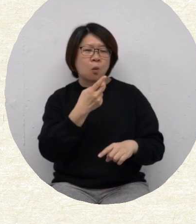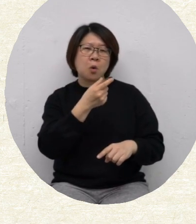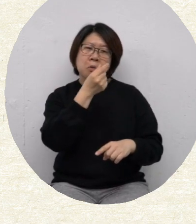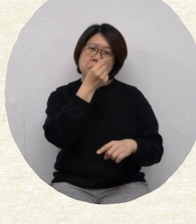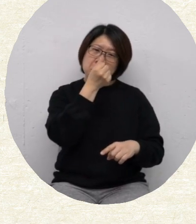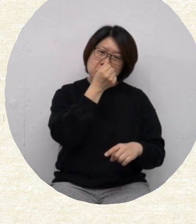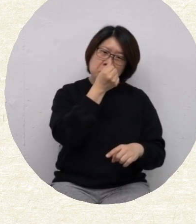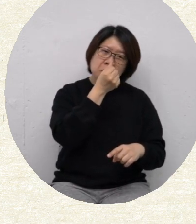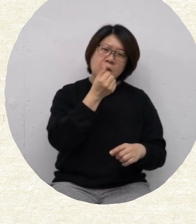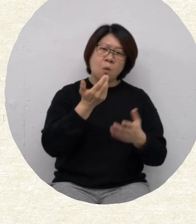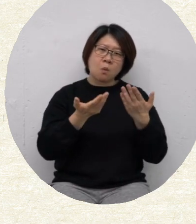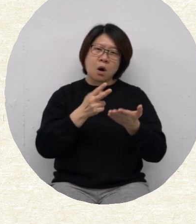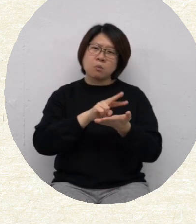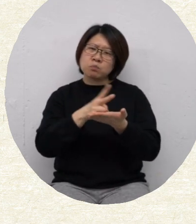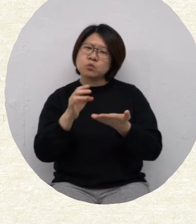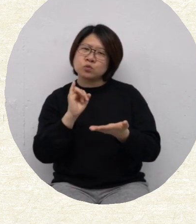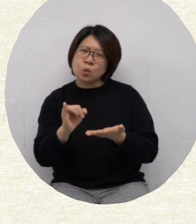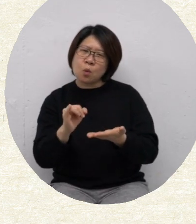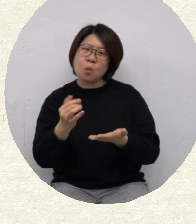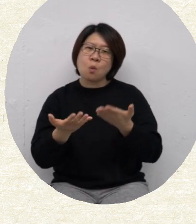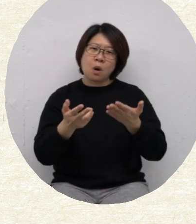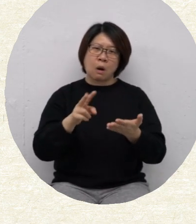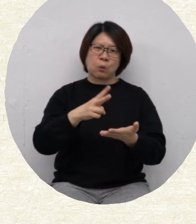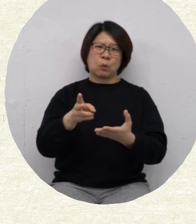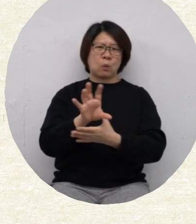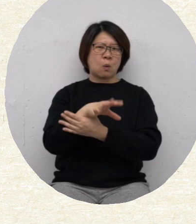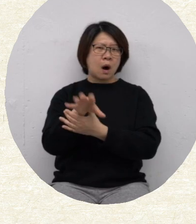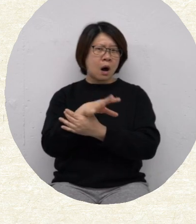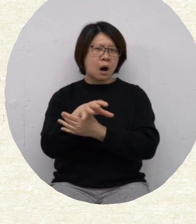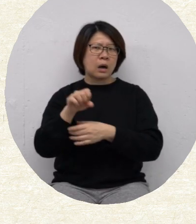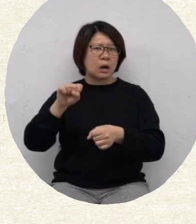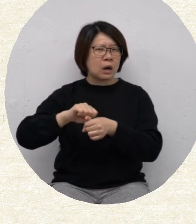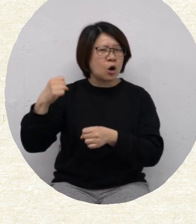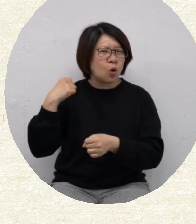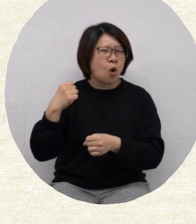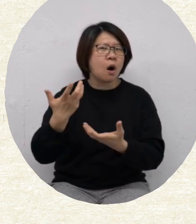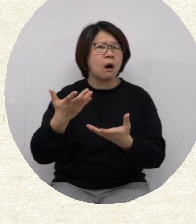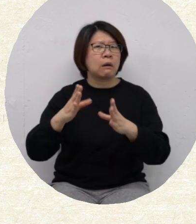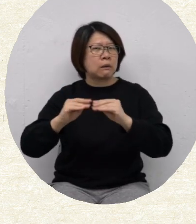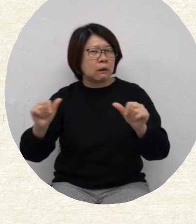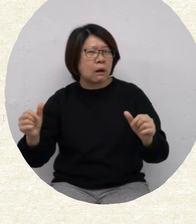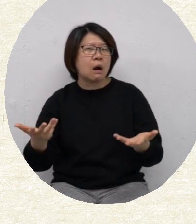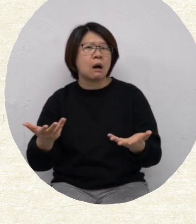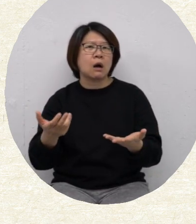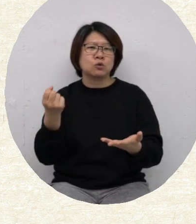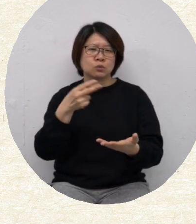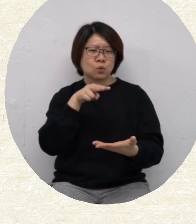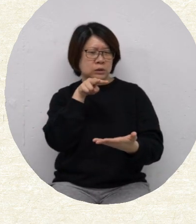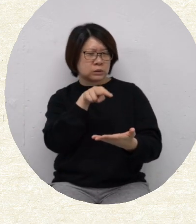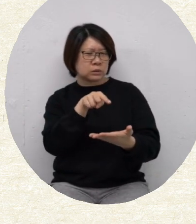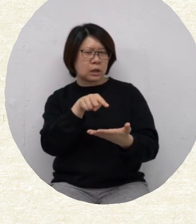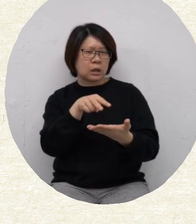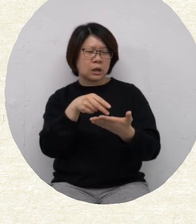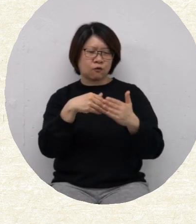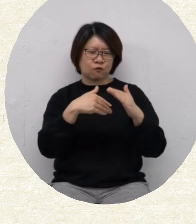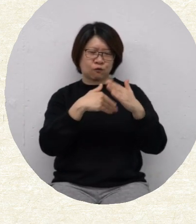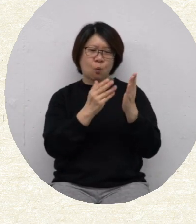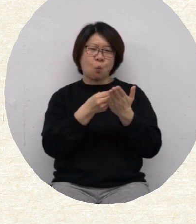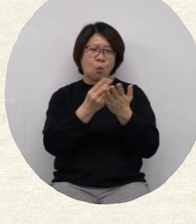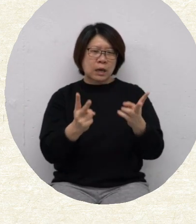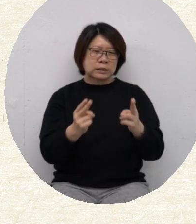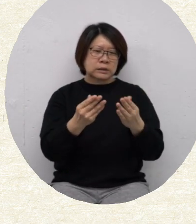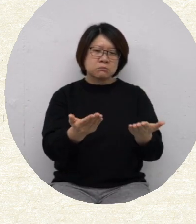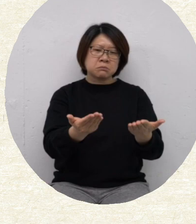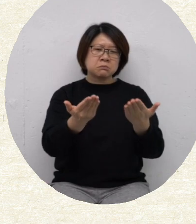of misinterpretation, exaggeration, enhancement, deterioration, and the experience